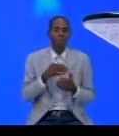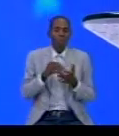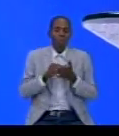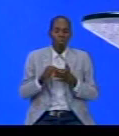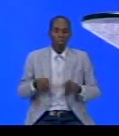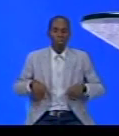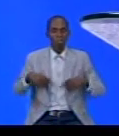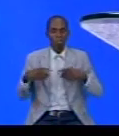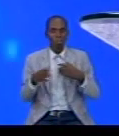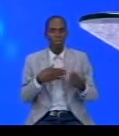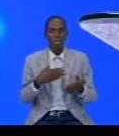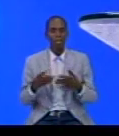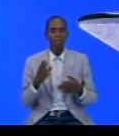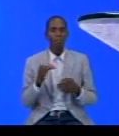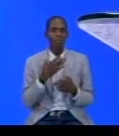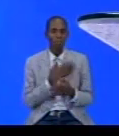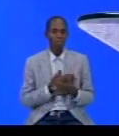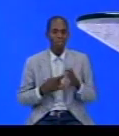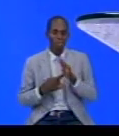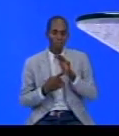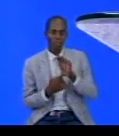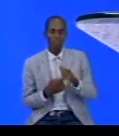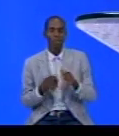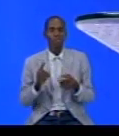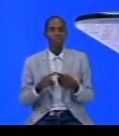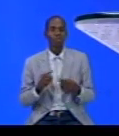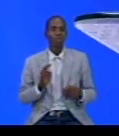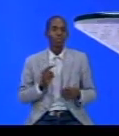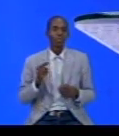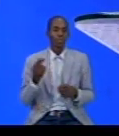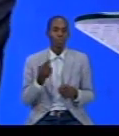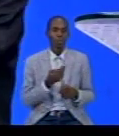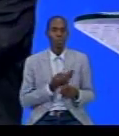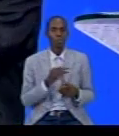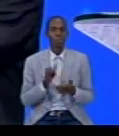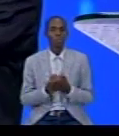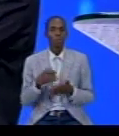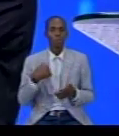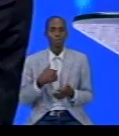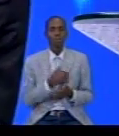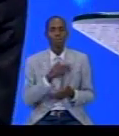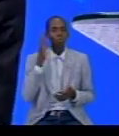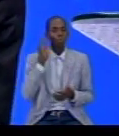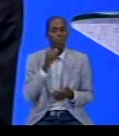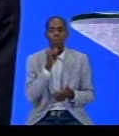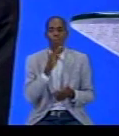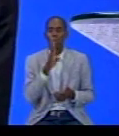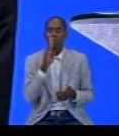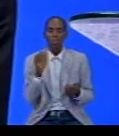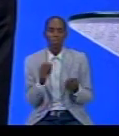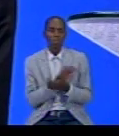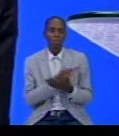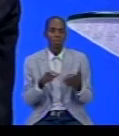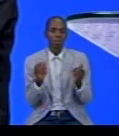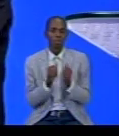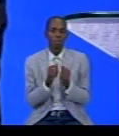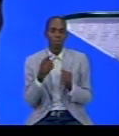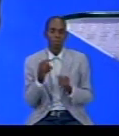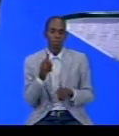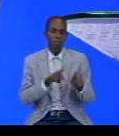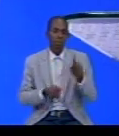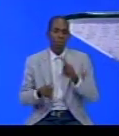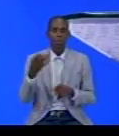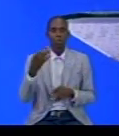not perish, and the people of Babylon, who were the wise men of